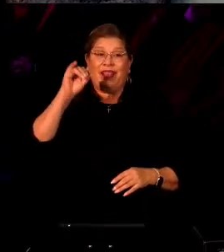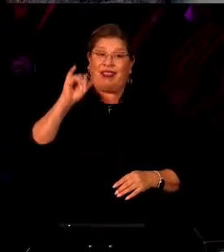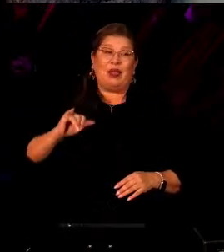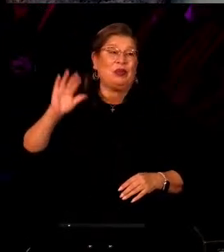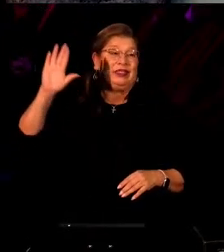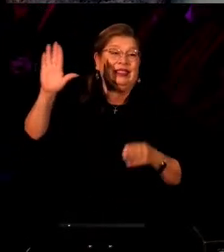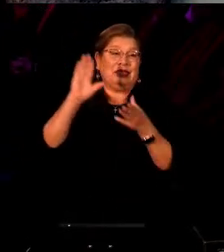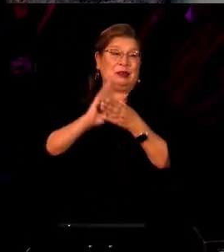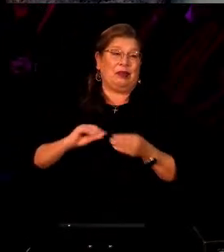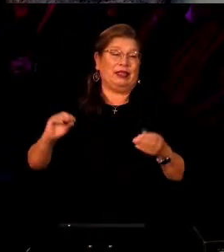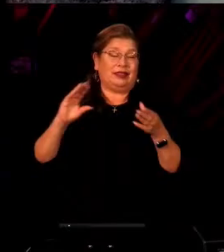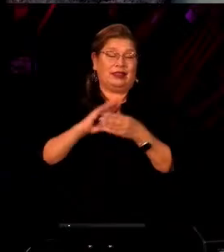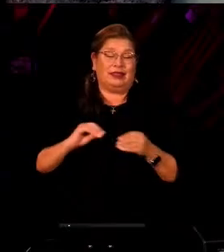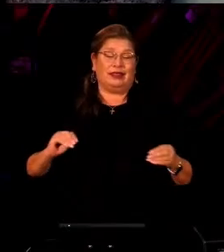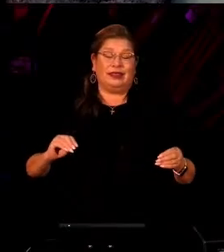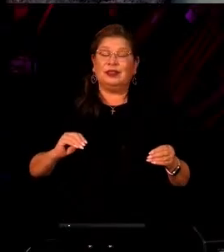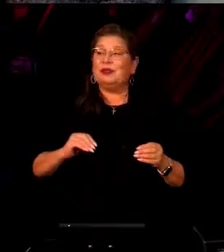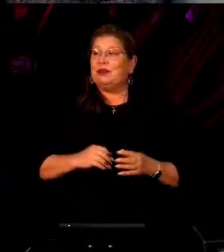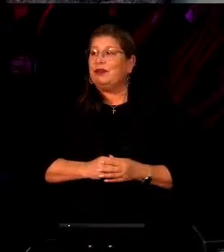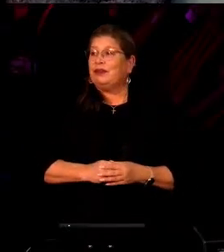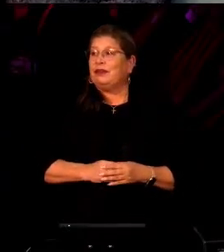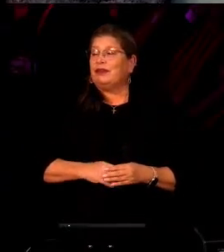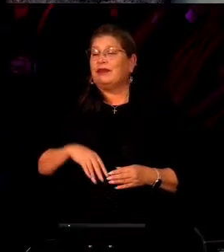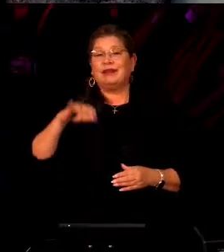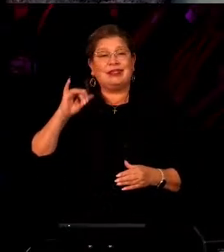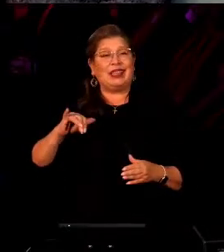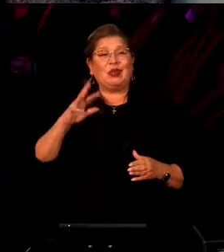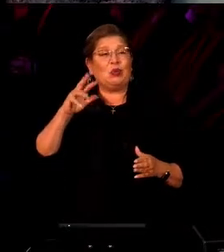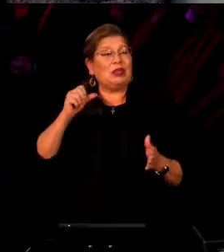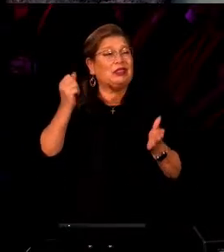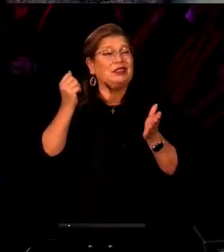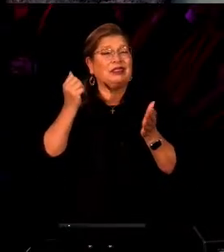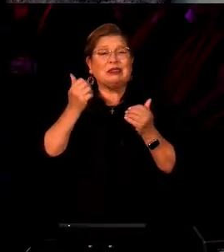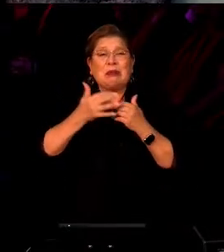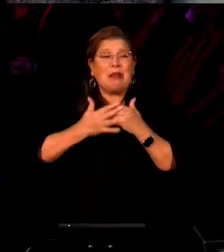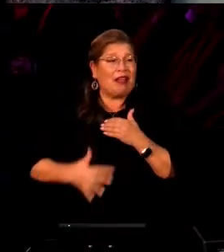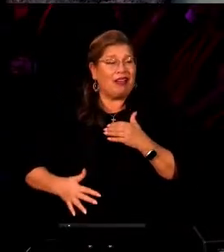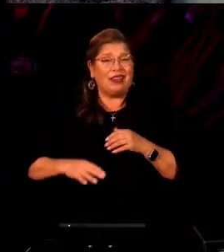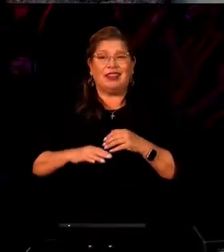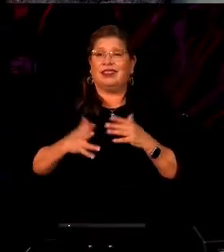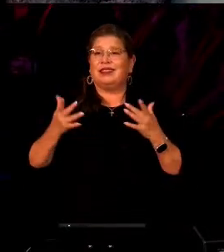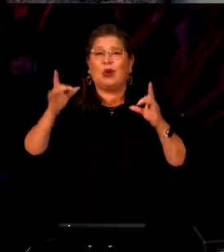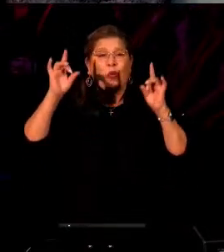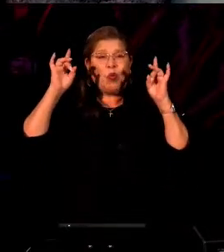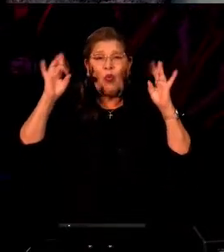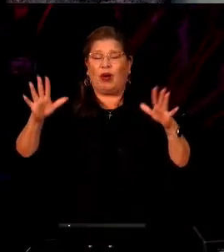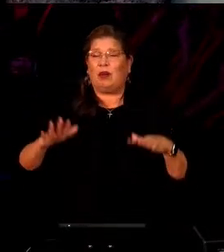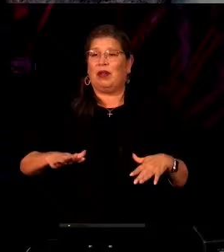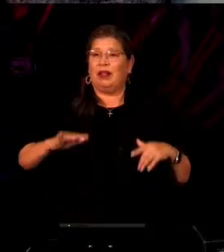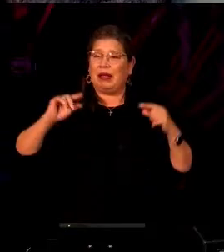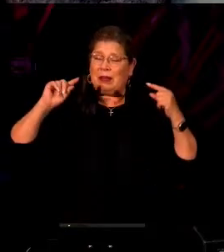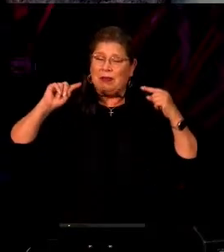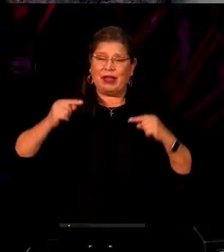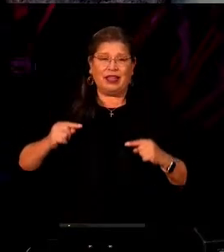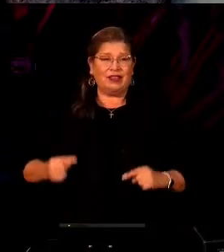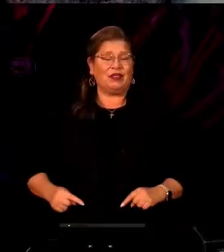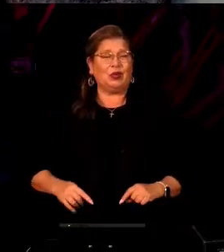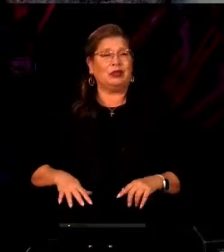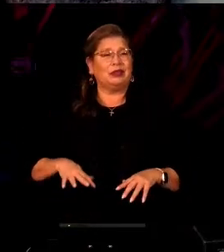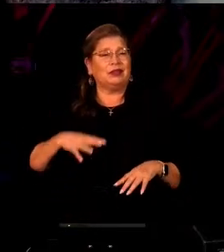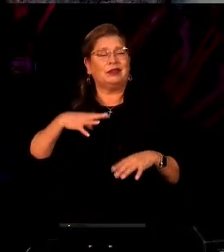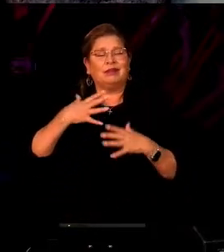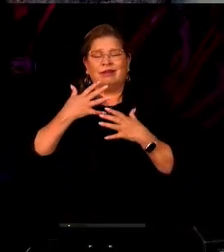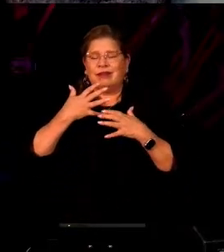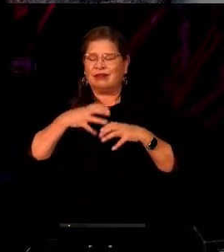method. It was bloody, horrible, painful, agonizing